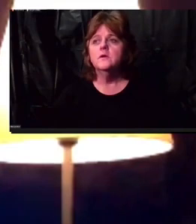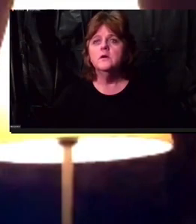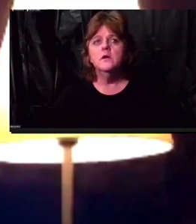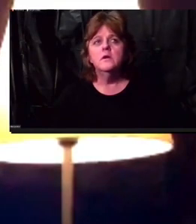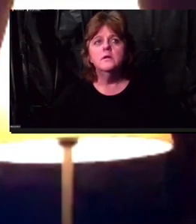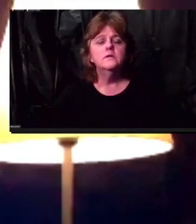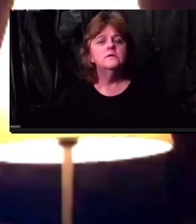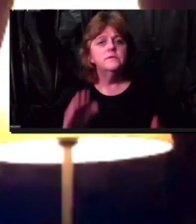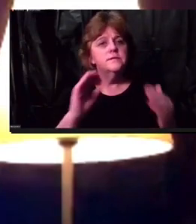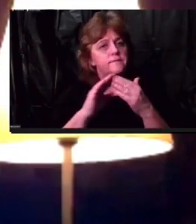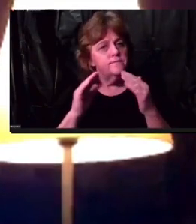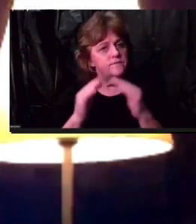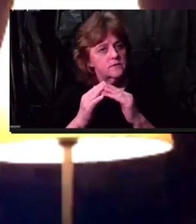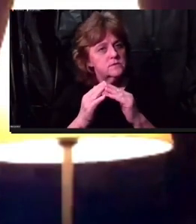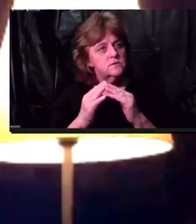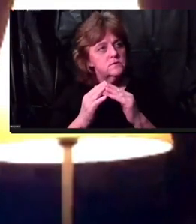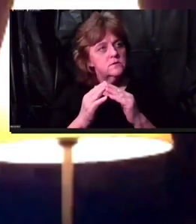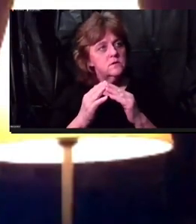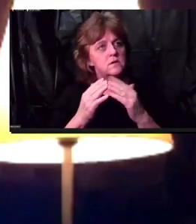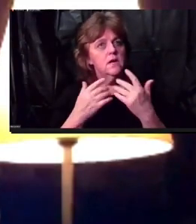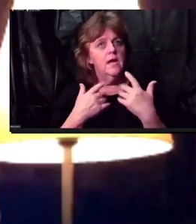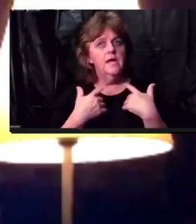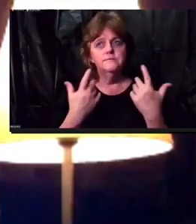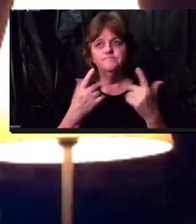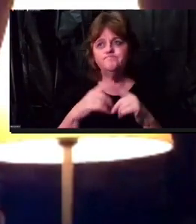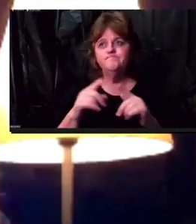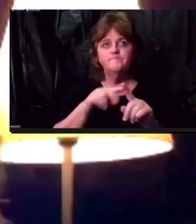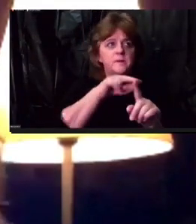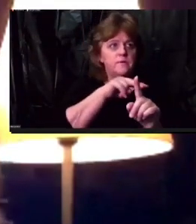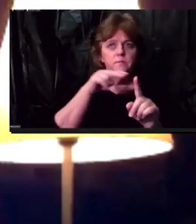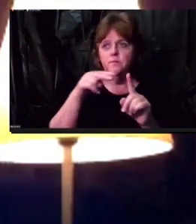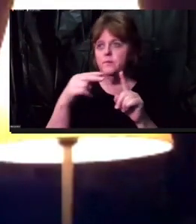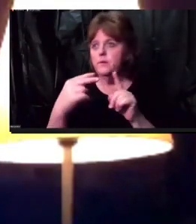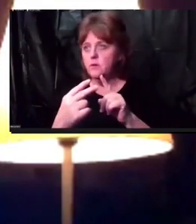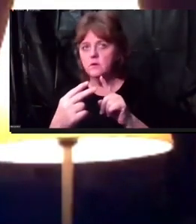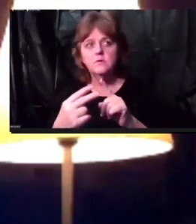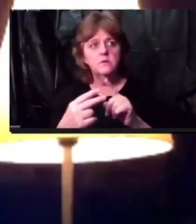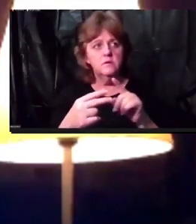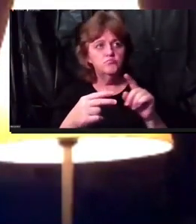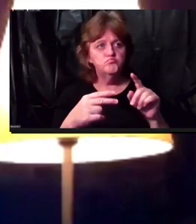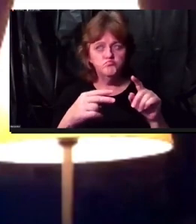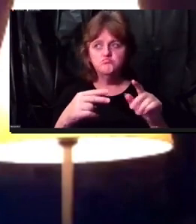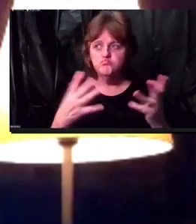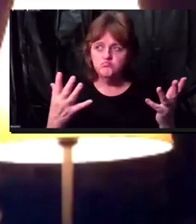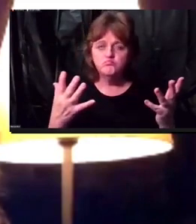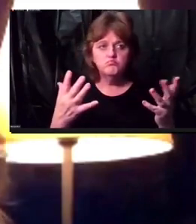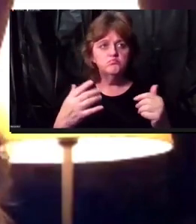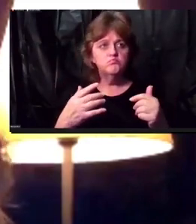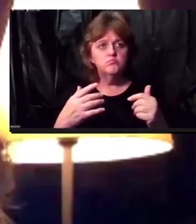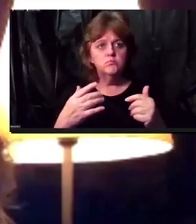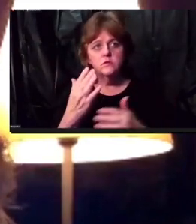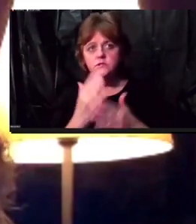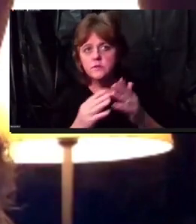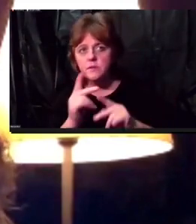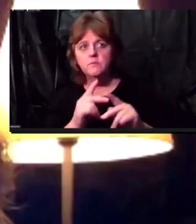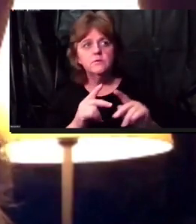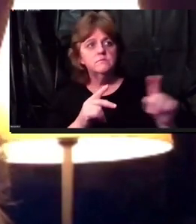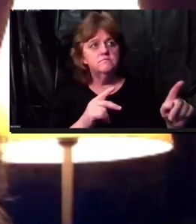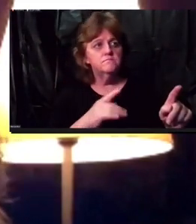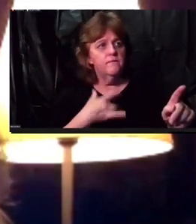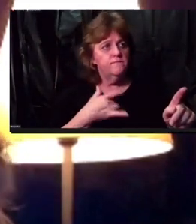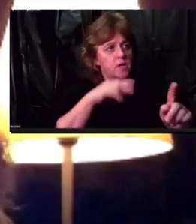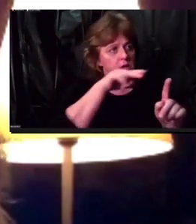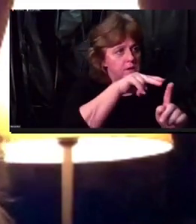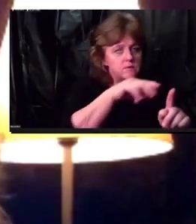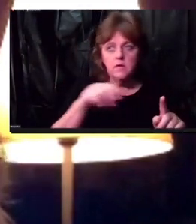you know, the village has different factions of people who look at things differently. They have strikingly different standards.